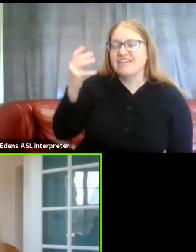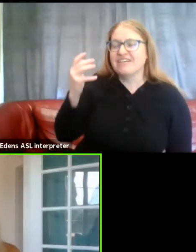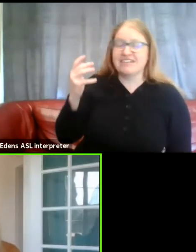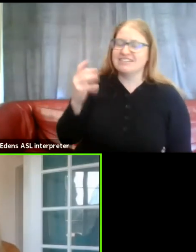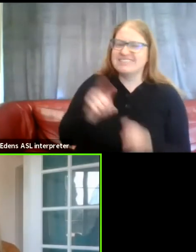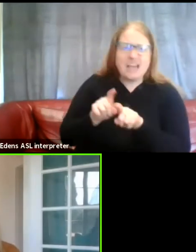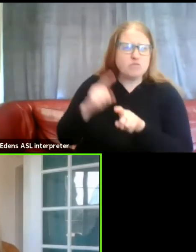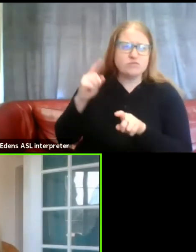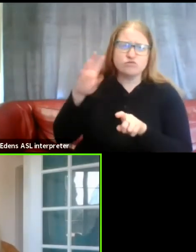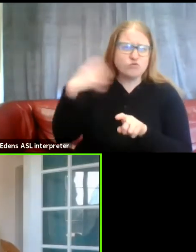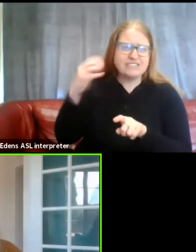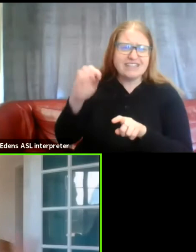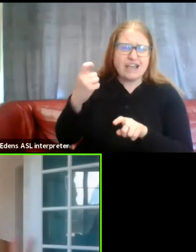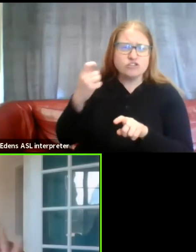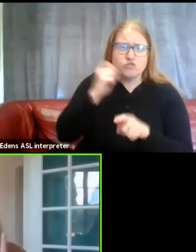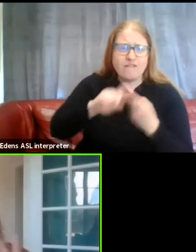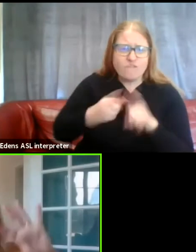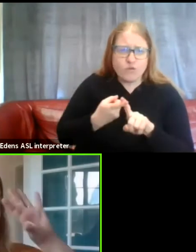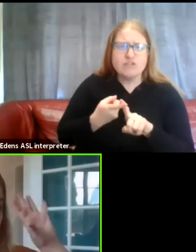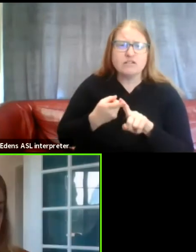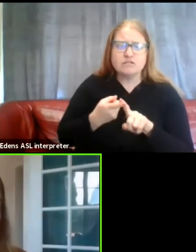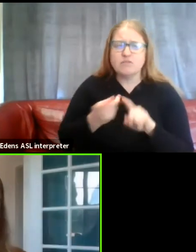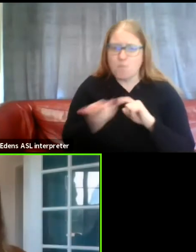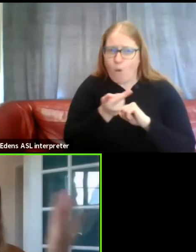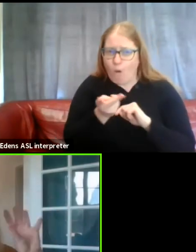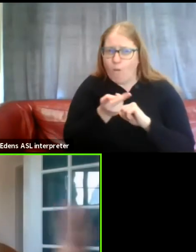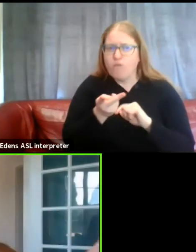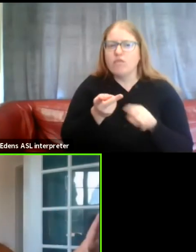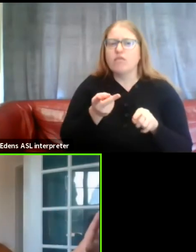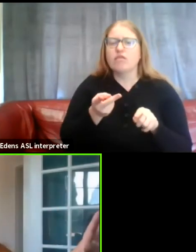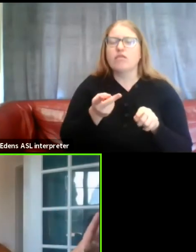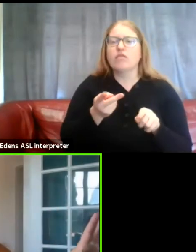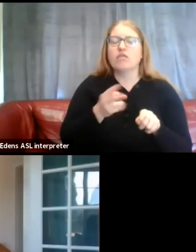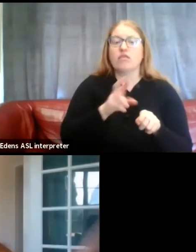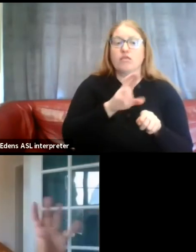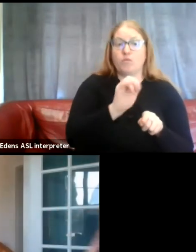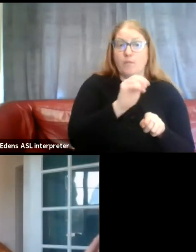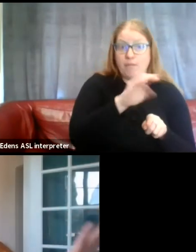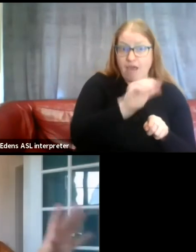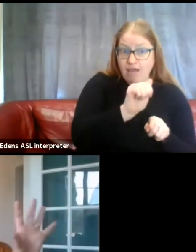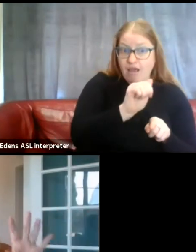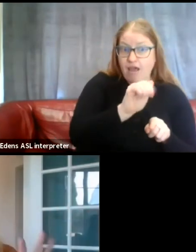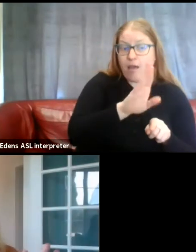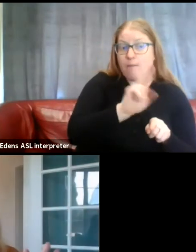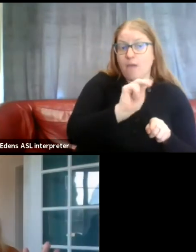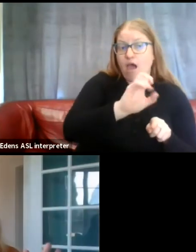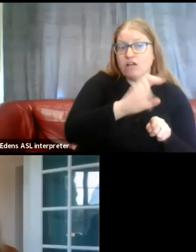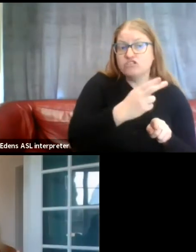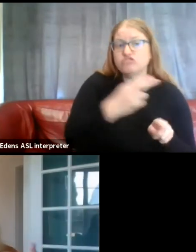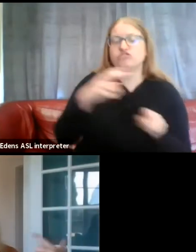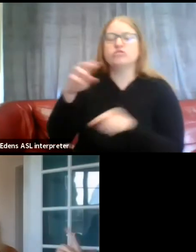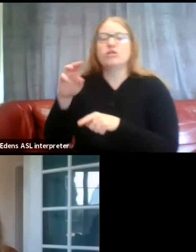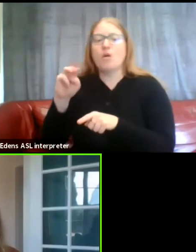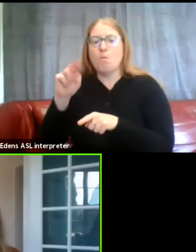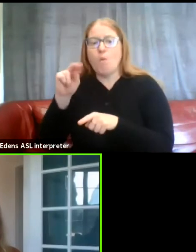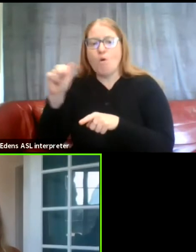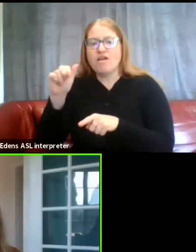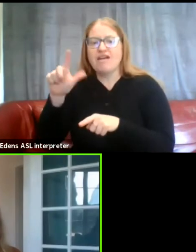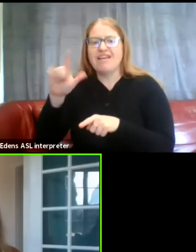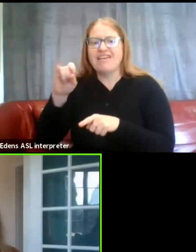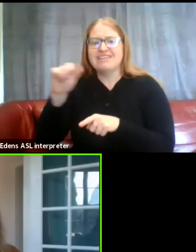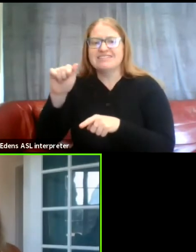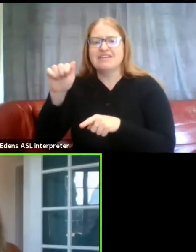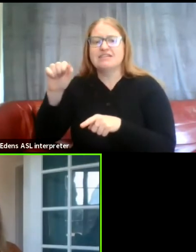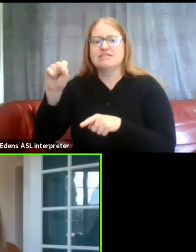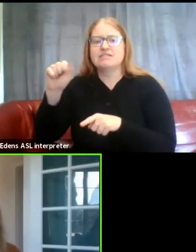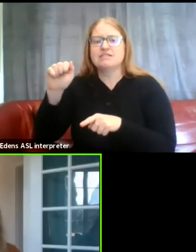where both of those, you know, both the Rebecca Bunch character and Mona Lisa Saperstein, and we could probably find a few